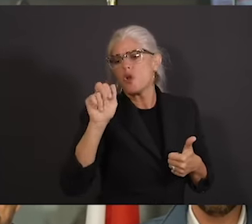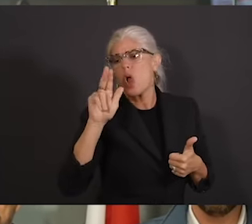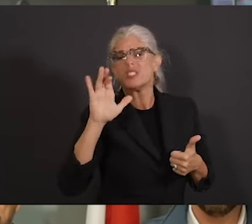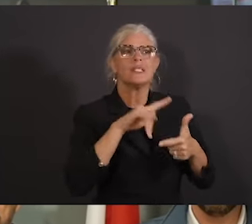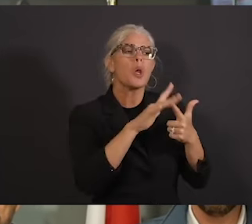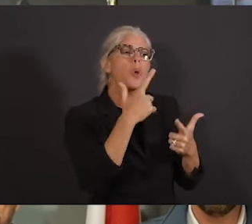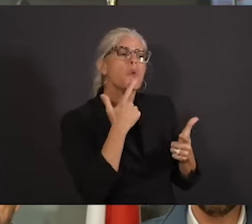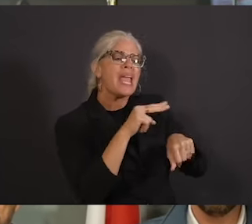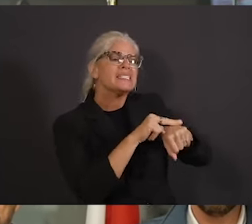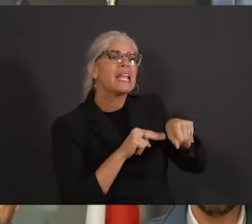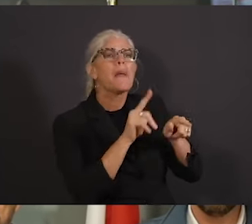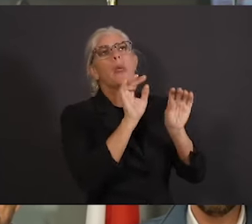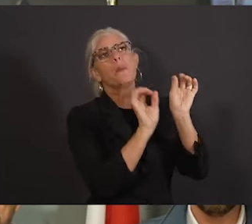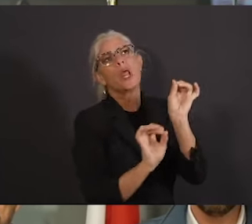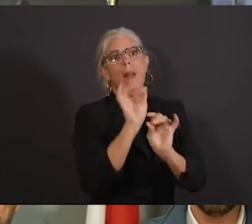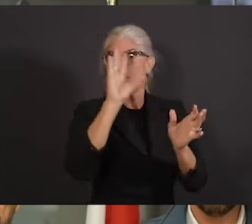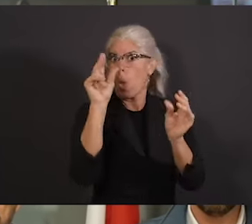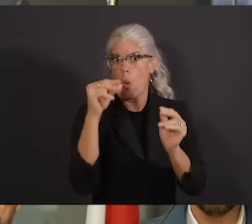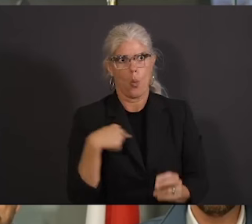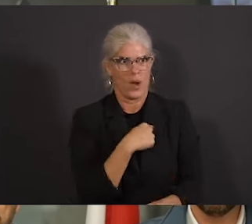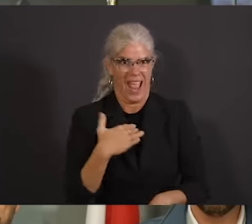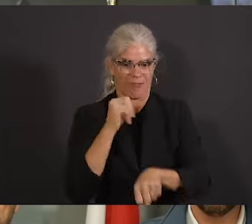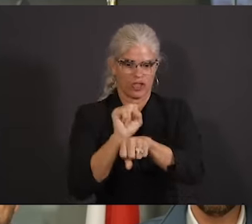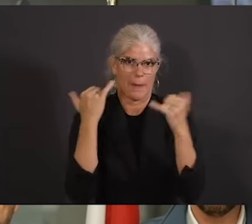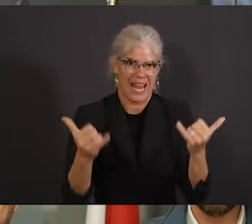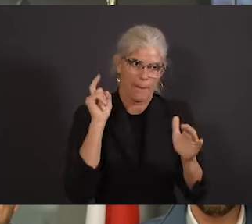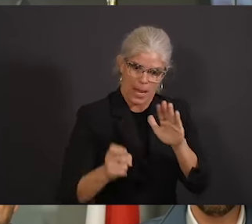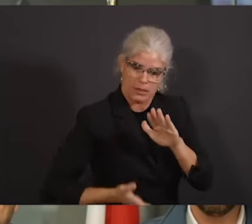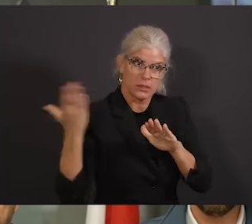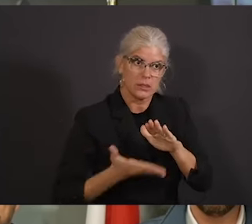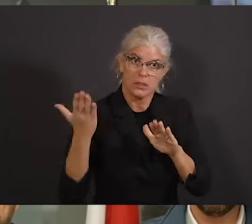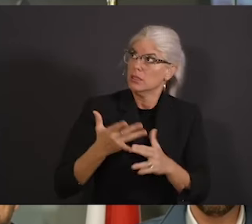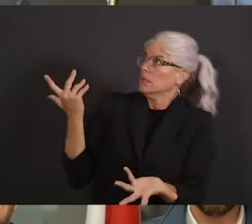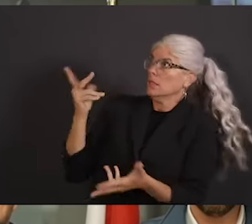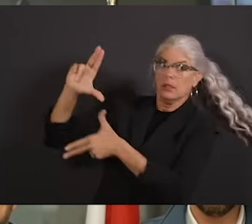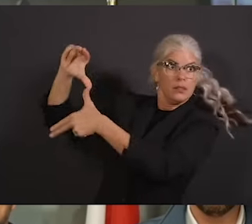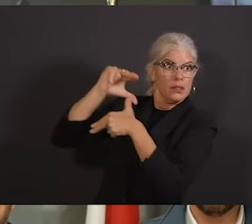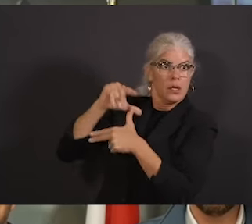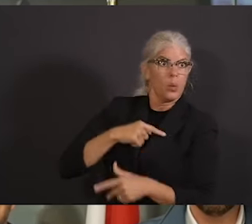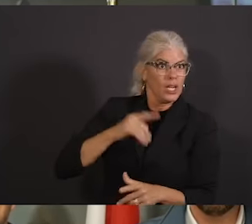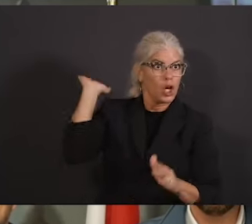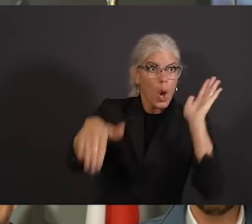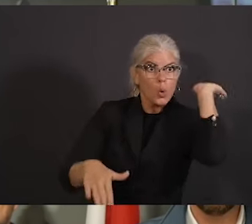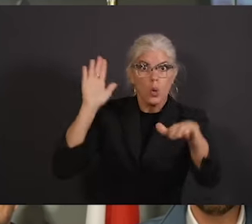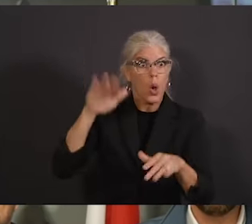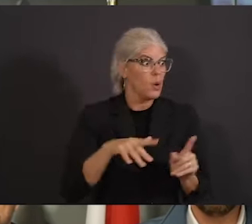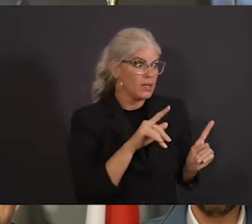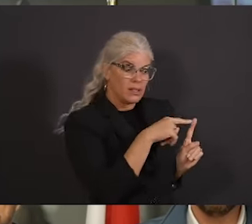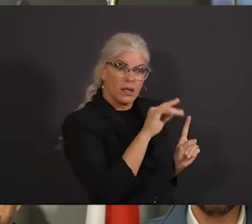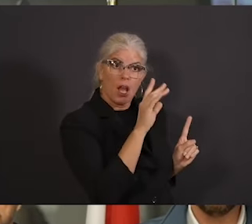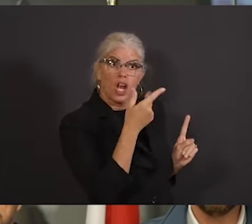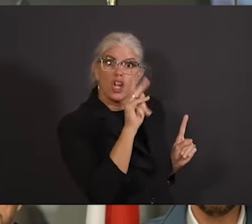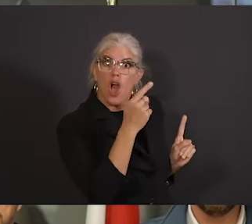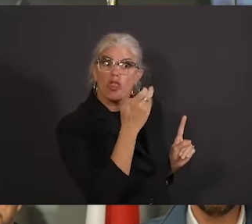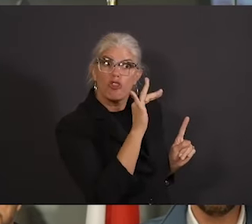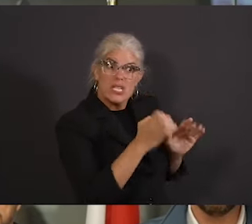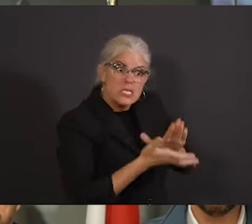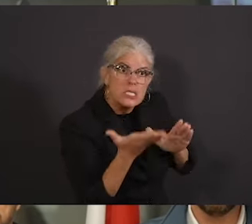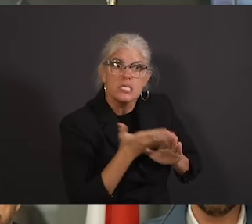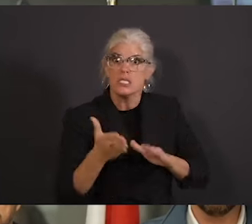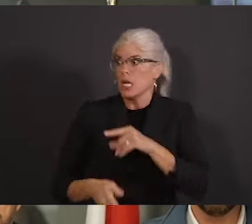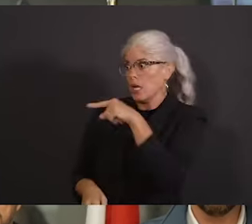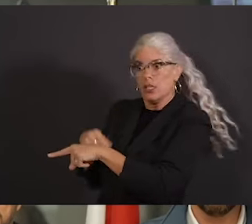the effort that Jared Perdue and Kevin's team have made in helping get the debris off and supplementing the local efforts